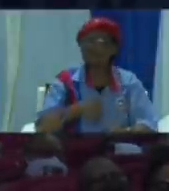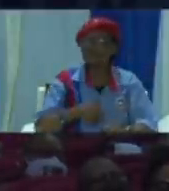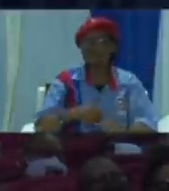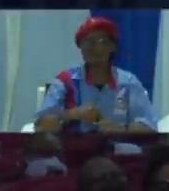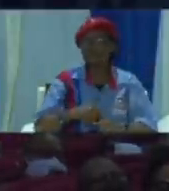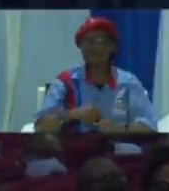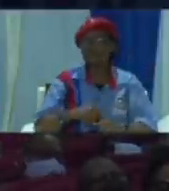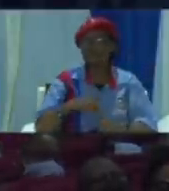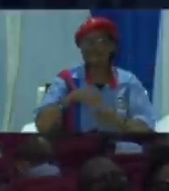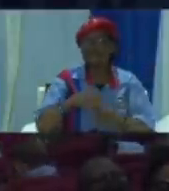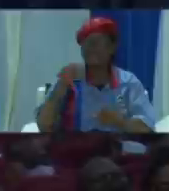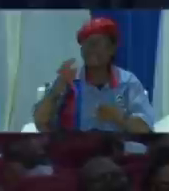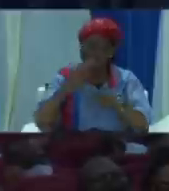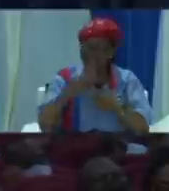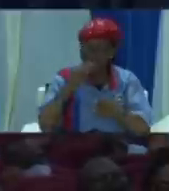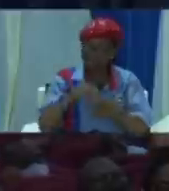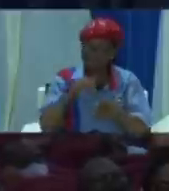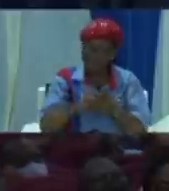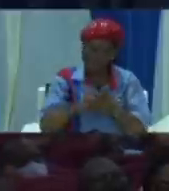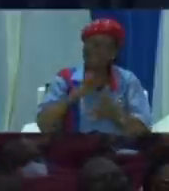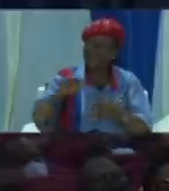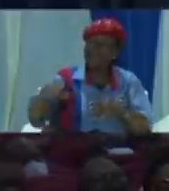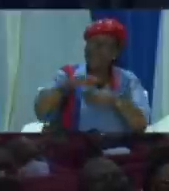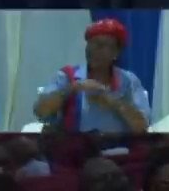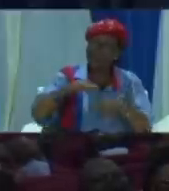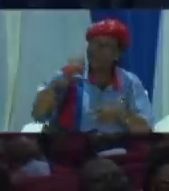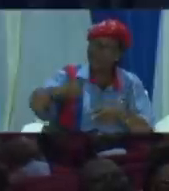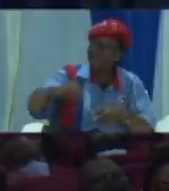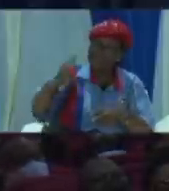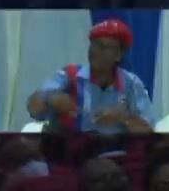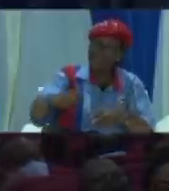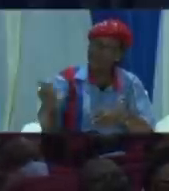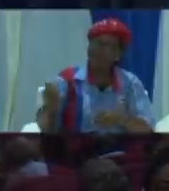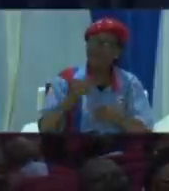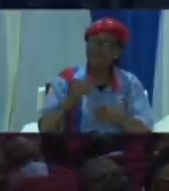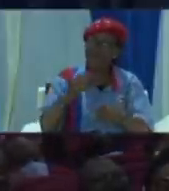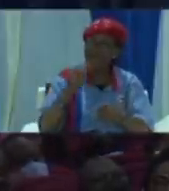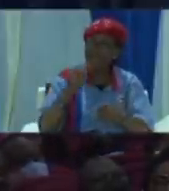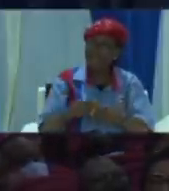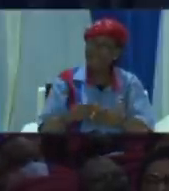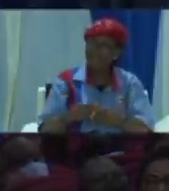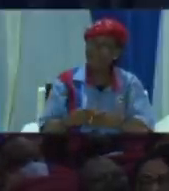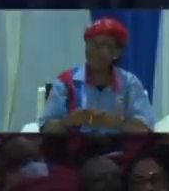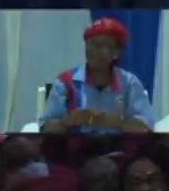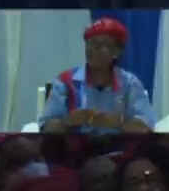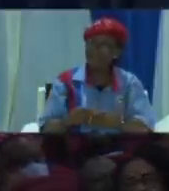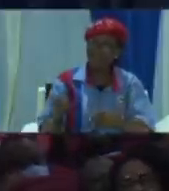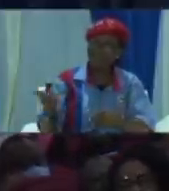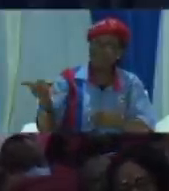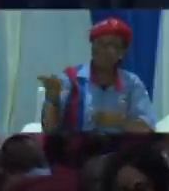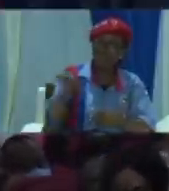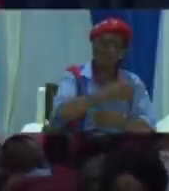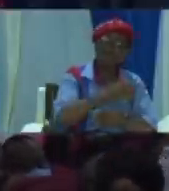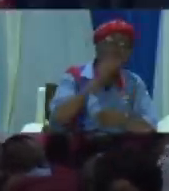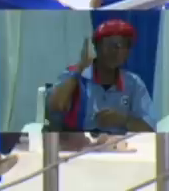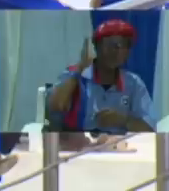that's above every other name. you will get brand new